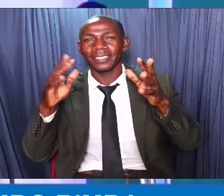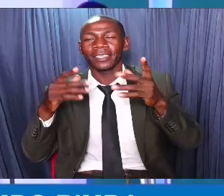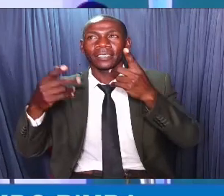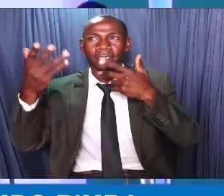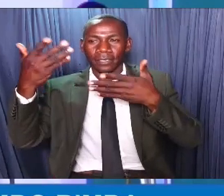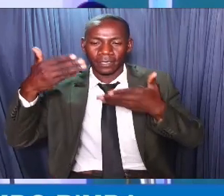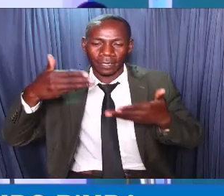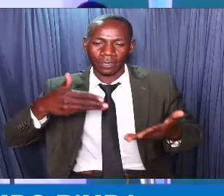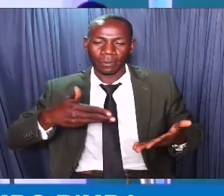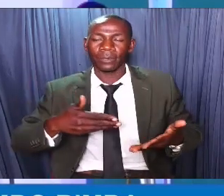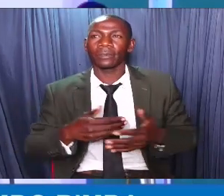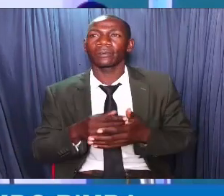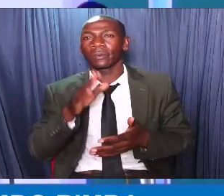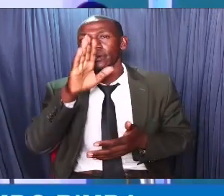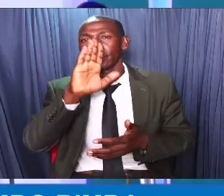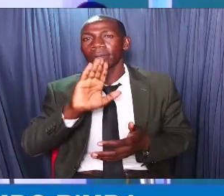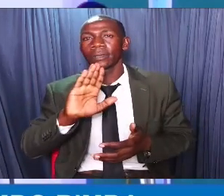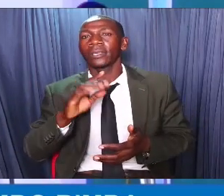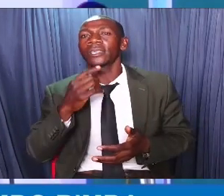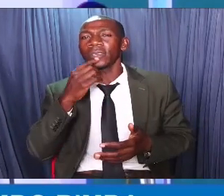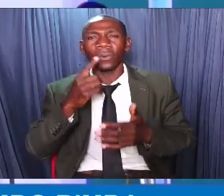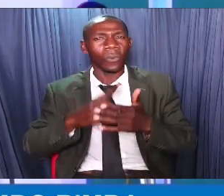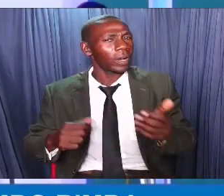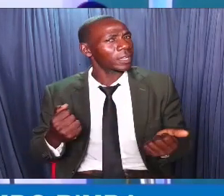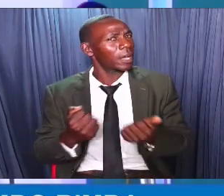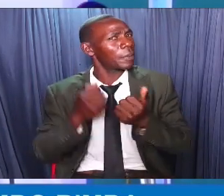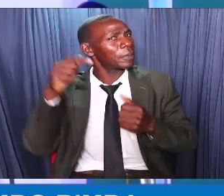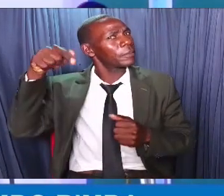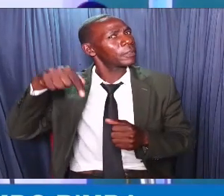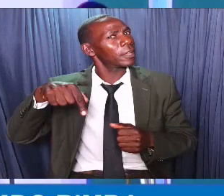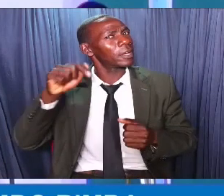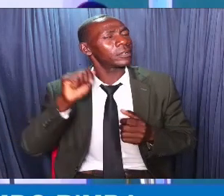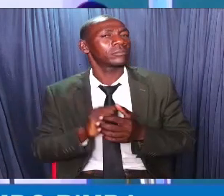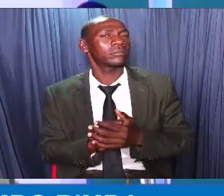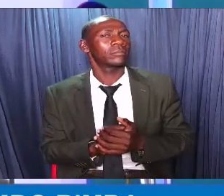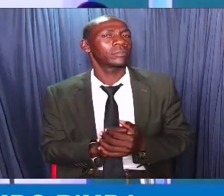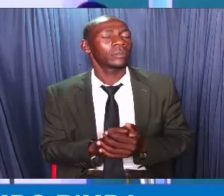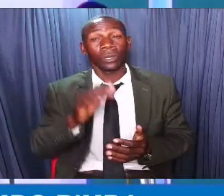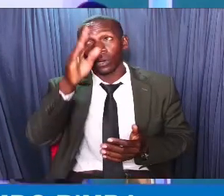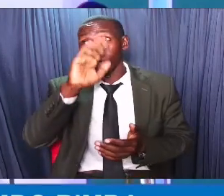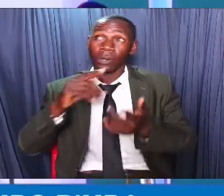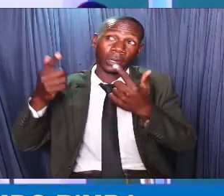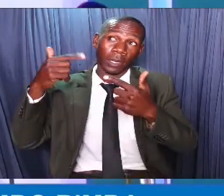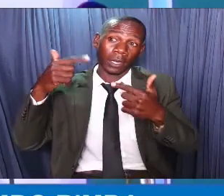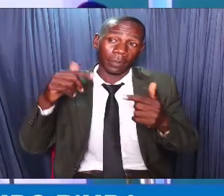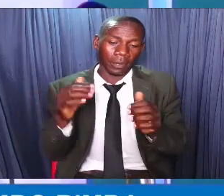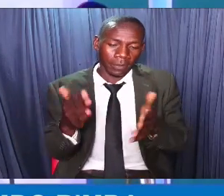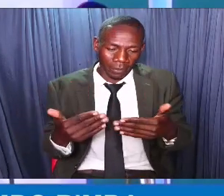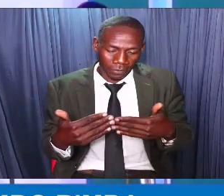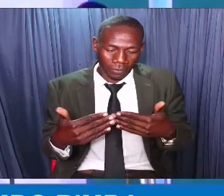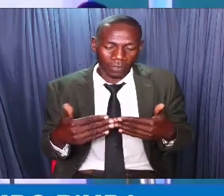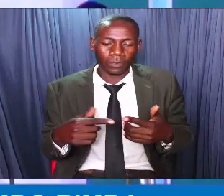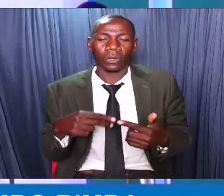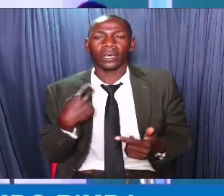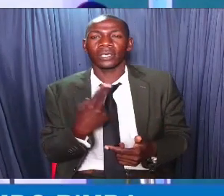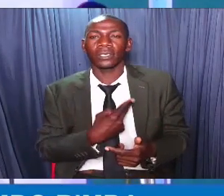Anashuka. He comes down. Anasema kuna nini huko? He says what is happening there? Mungu anashuka anakuja karibu. God comes down close to